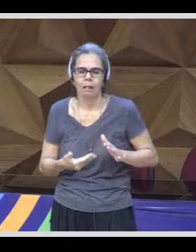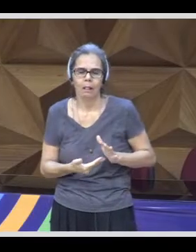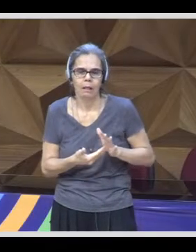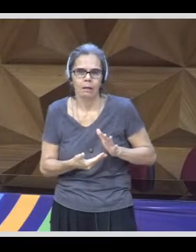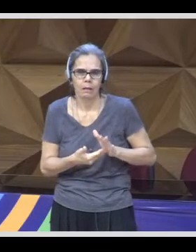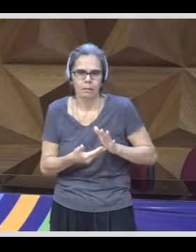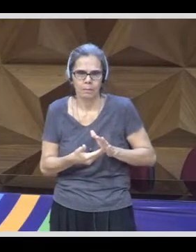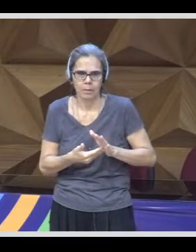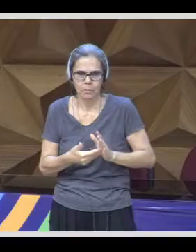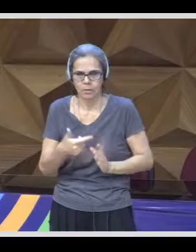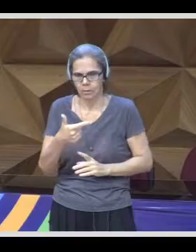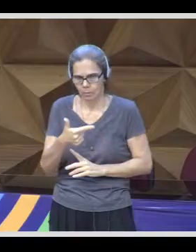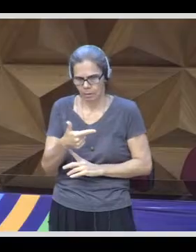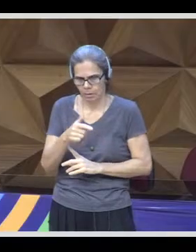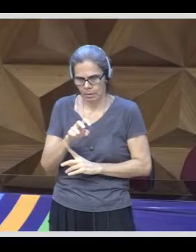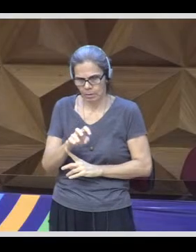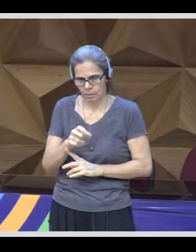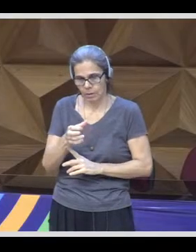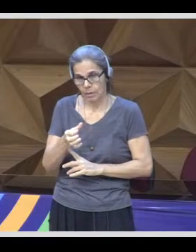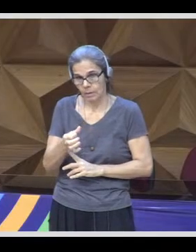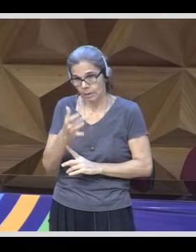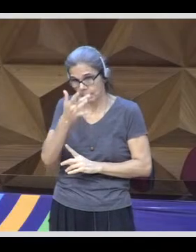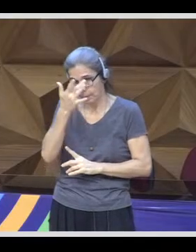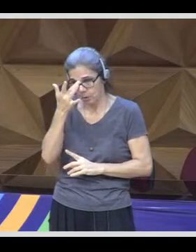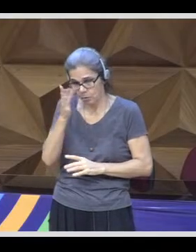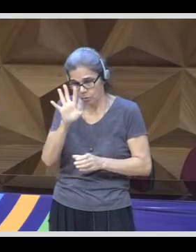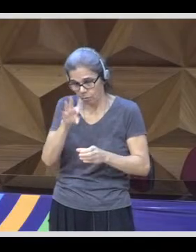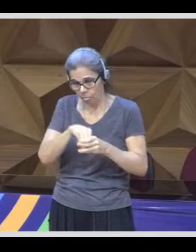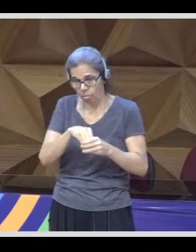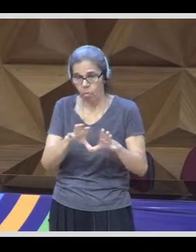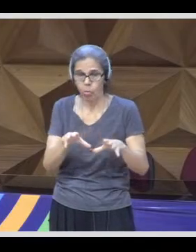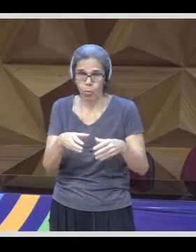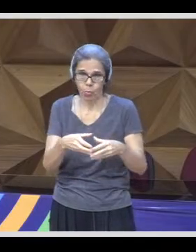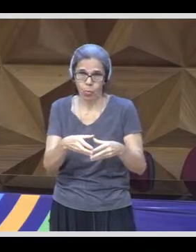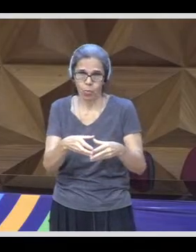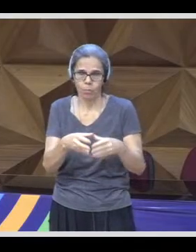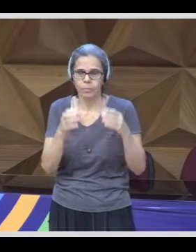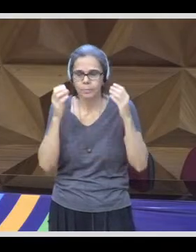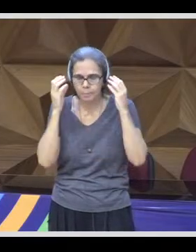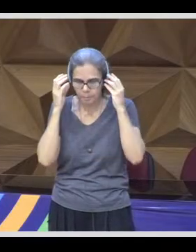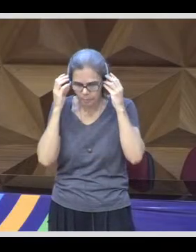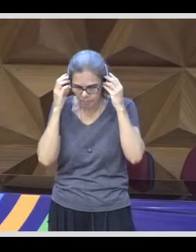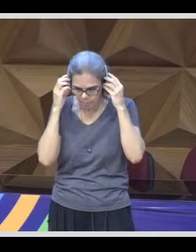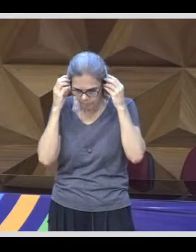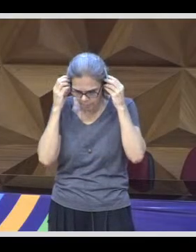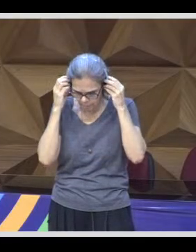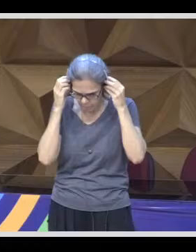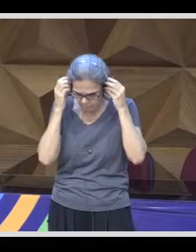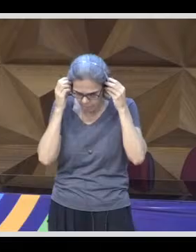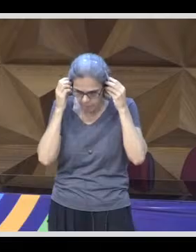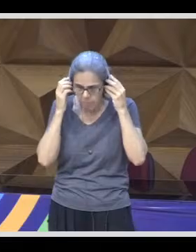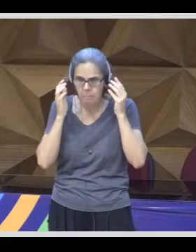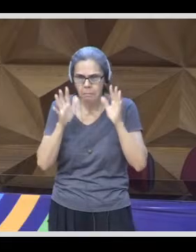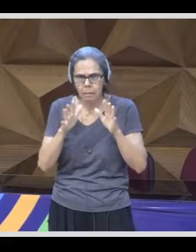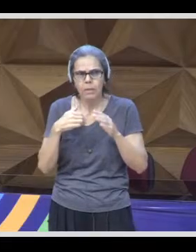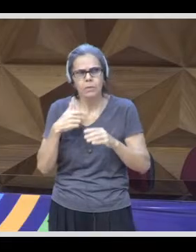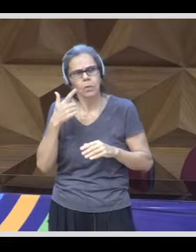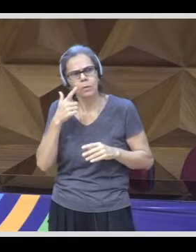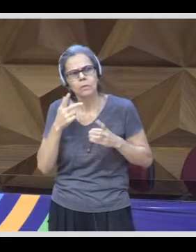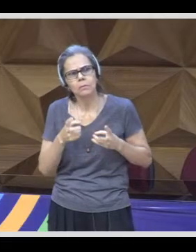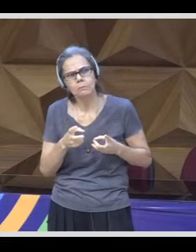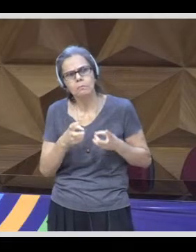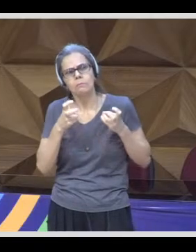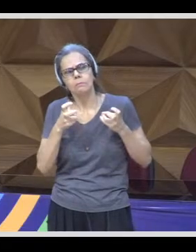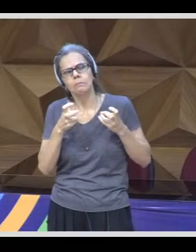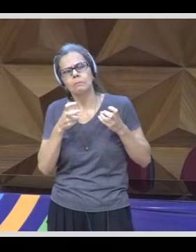and yet we could see pieces of information or pieces of content that would be